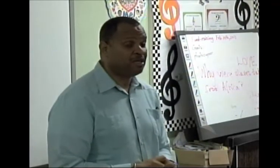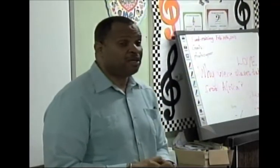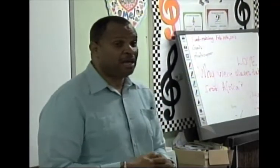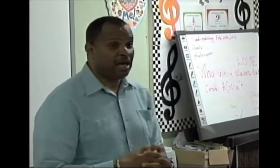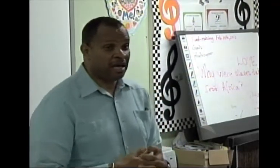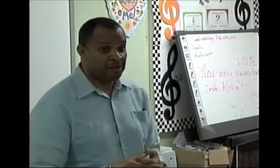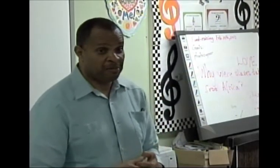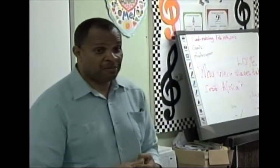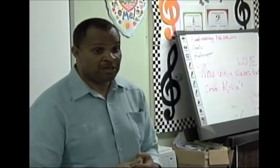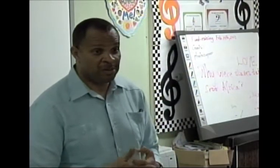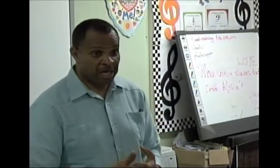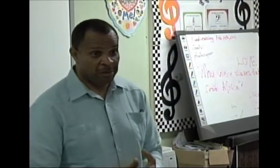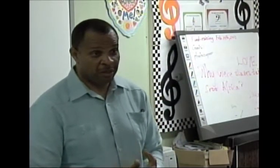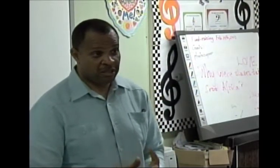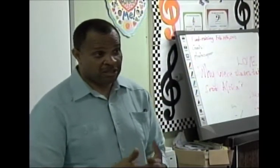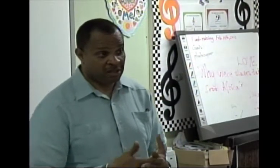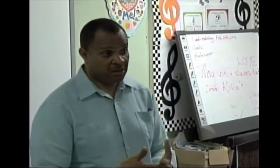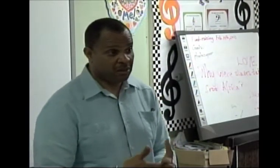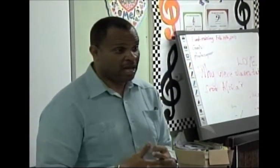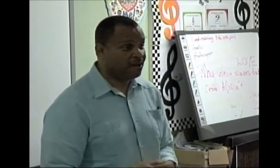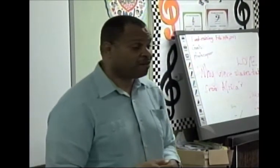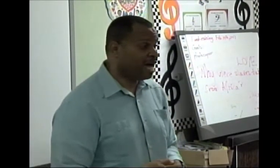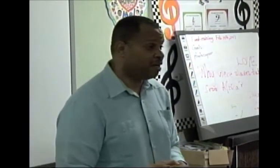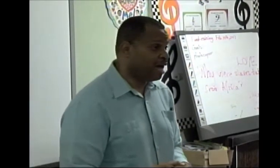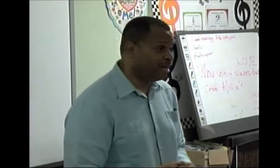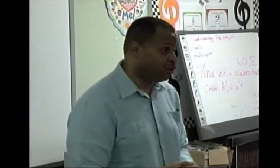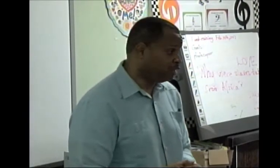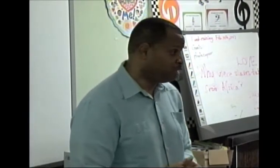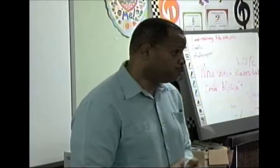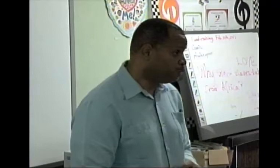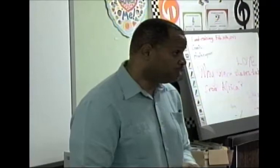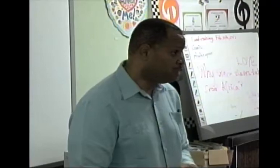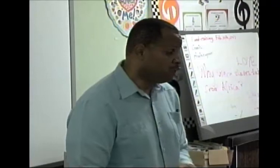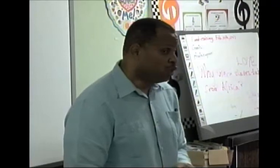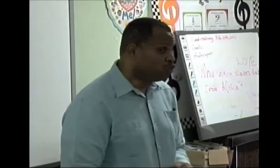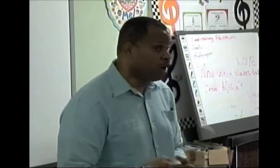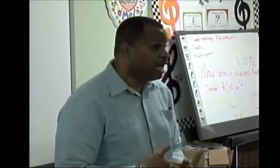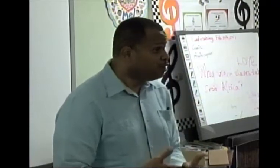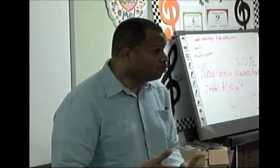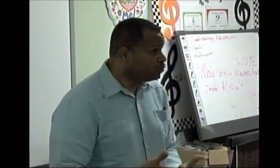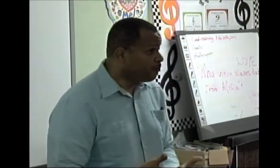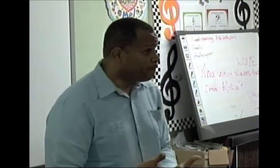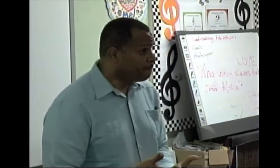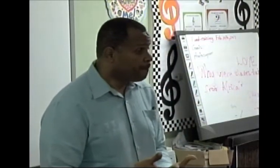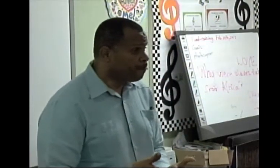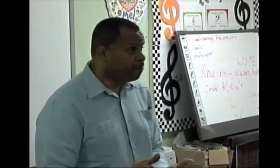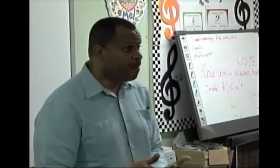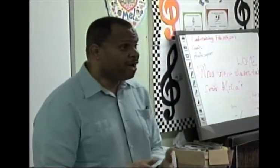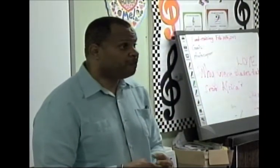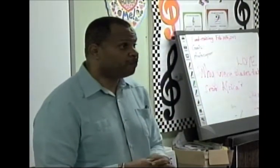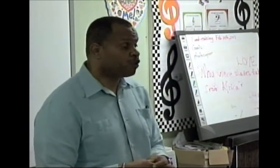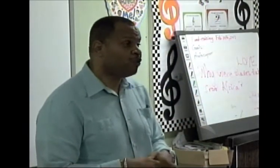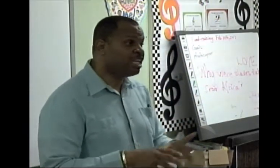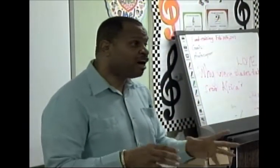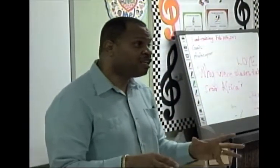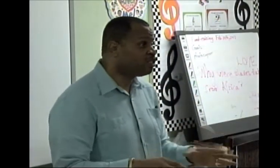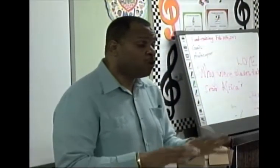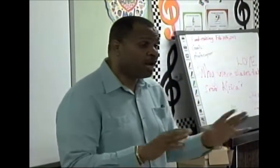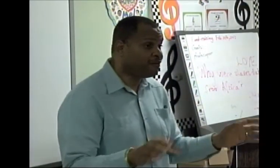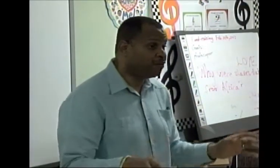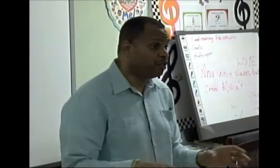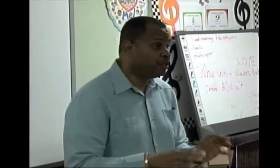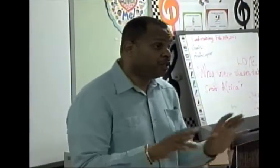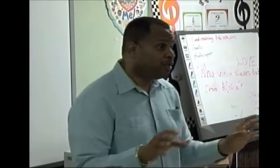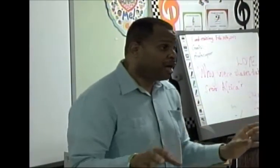enough to be able to have that at our disposal. So I know that regardless